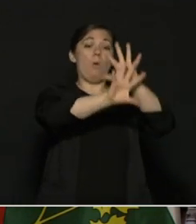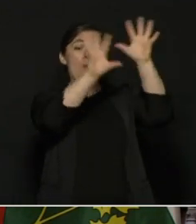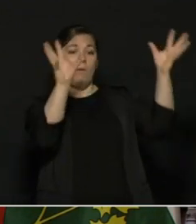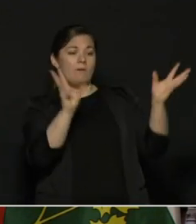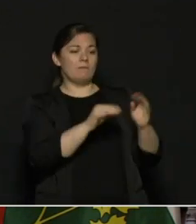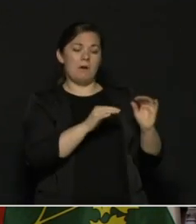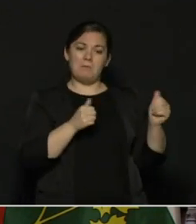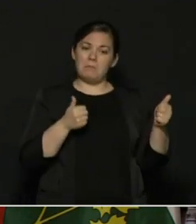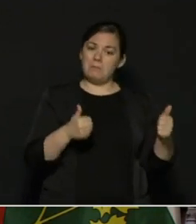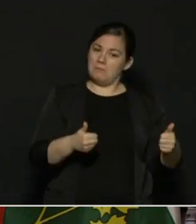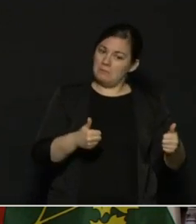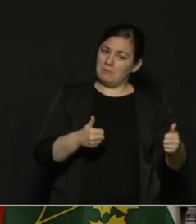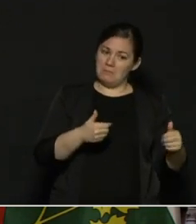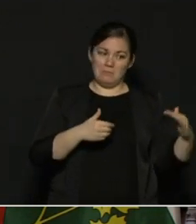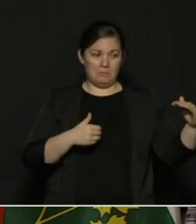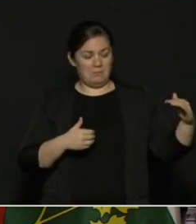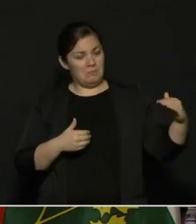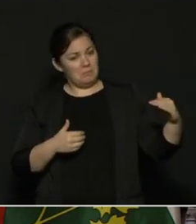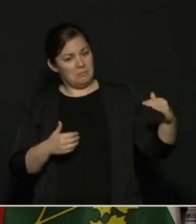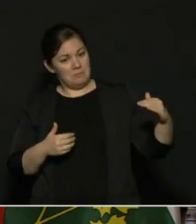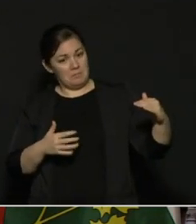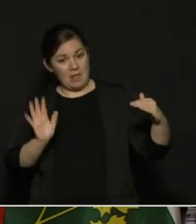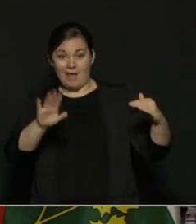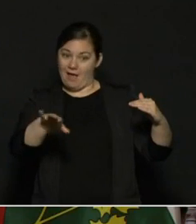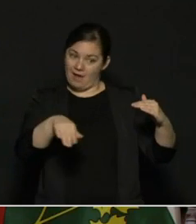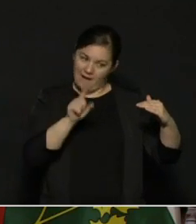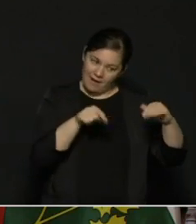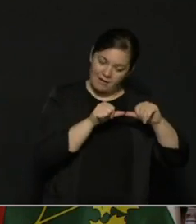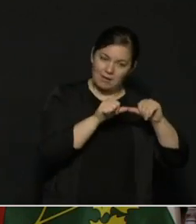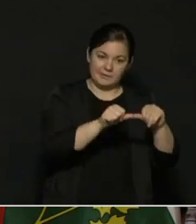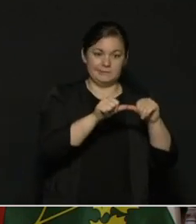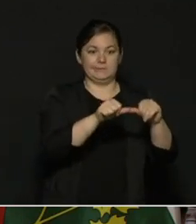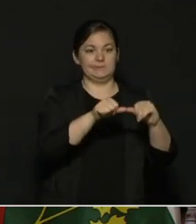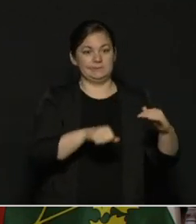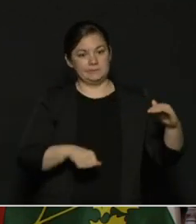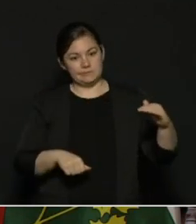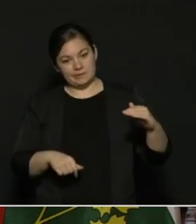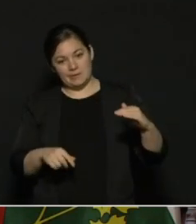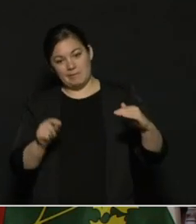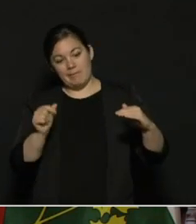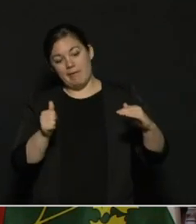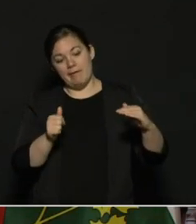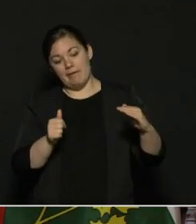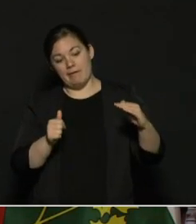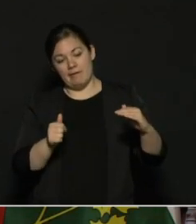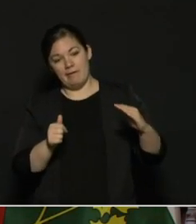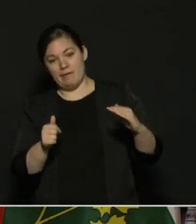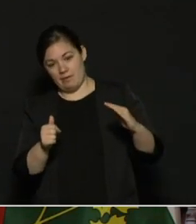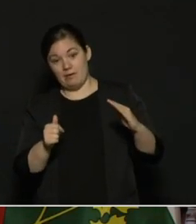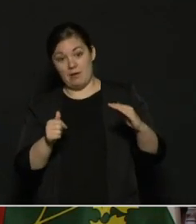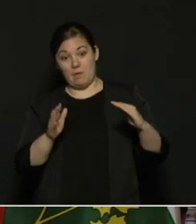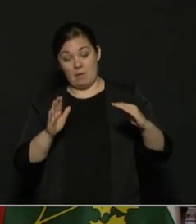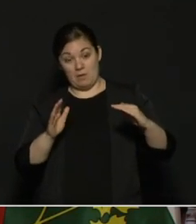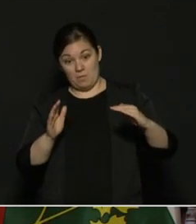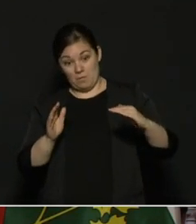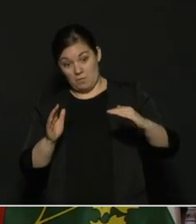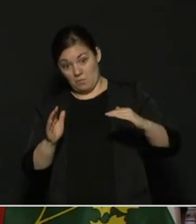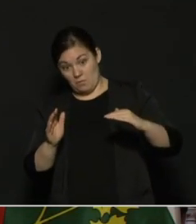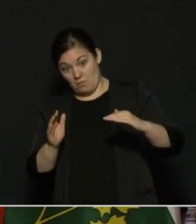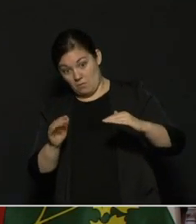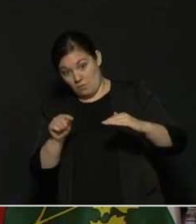said, if we can continue to see that, in spite of some little bit ups and downs, continue to trend down, that would be really